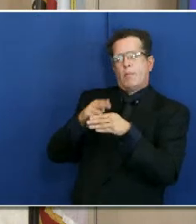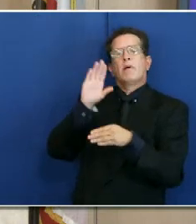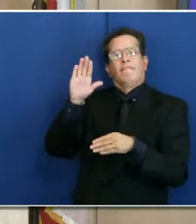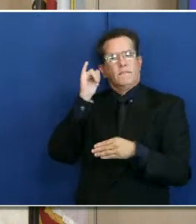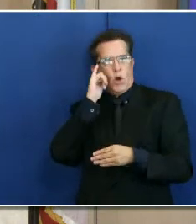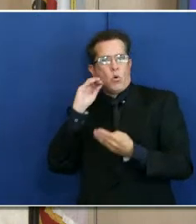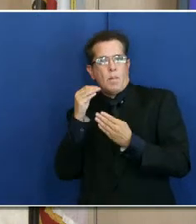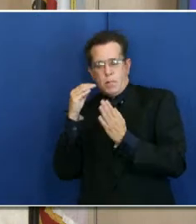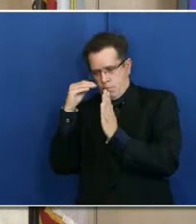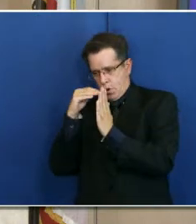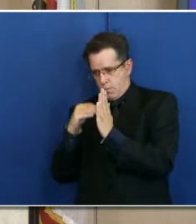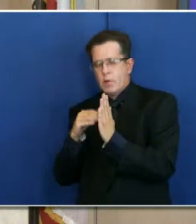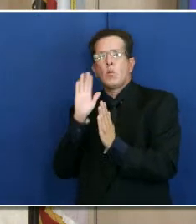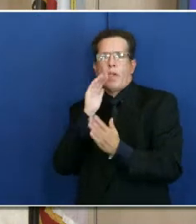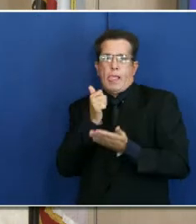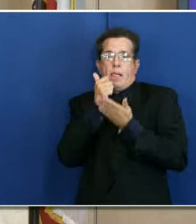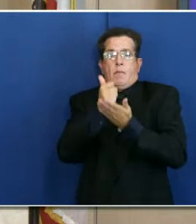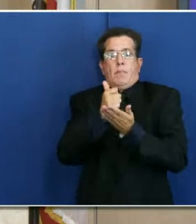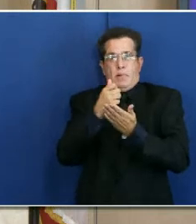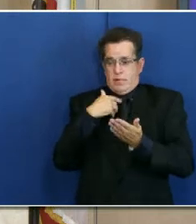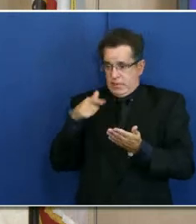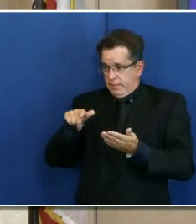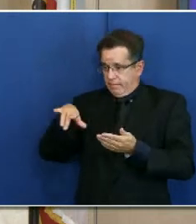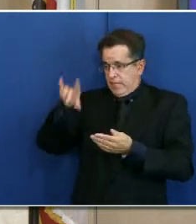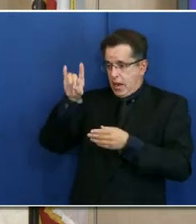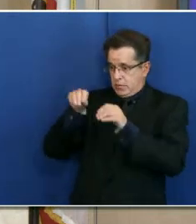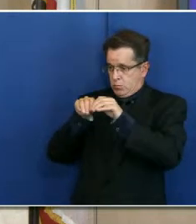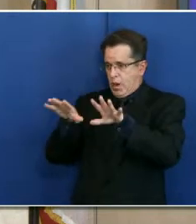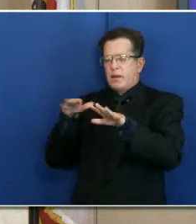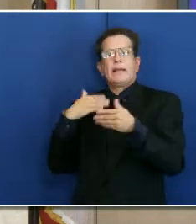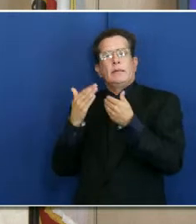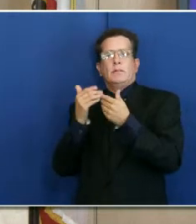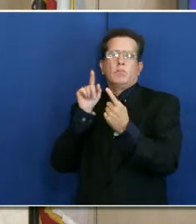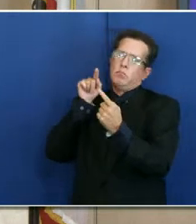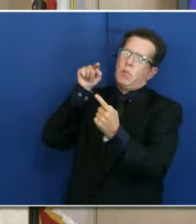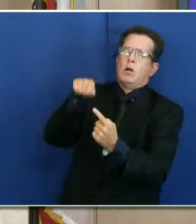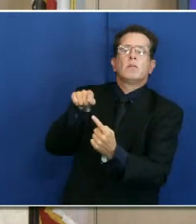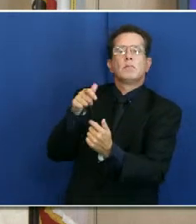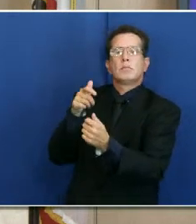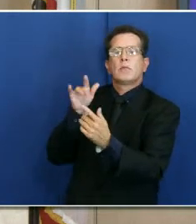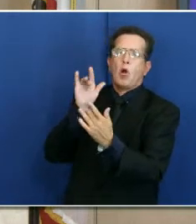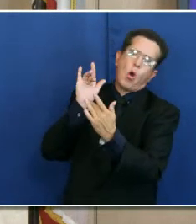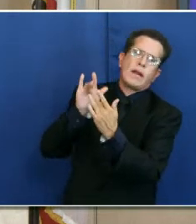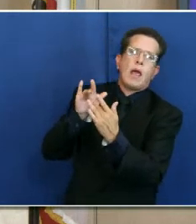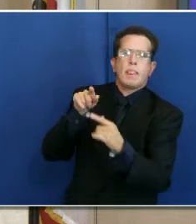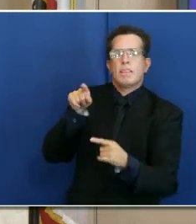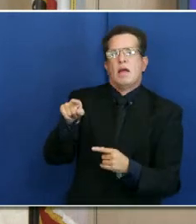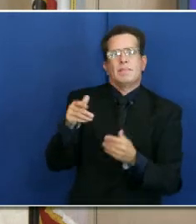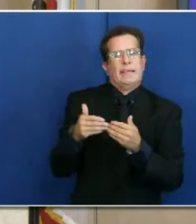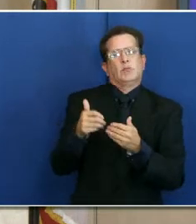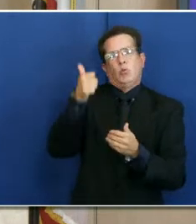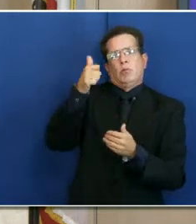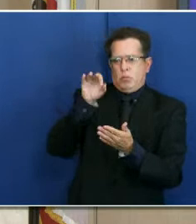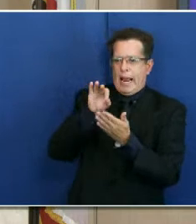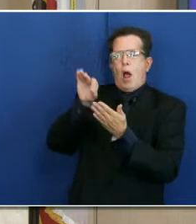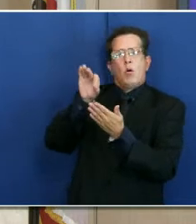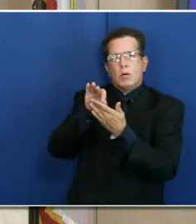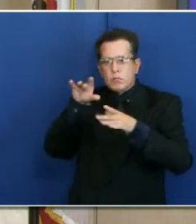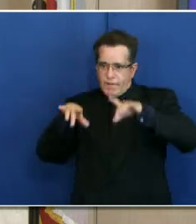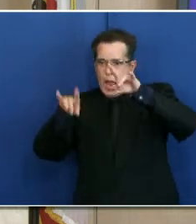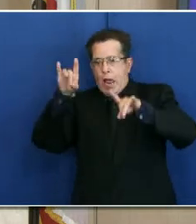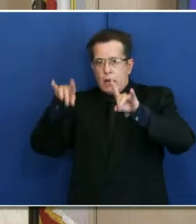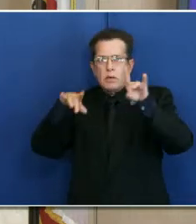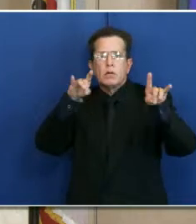and assist in any potential close contact or case investigations for any positive cases to be able to track down who might